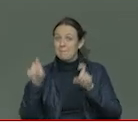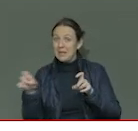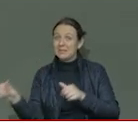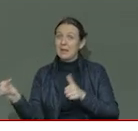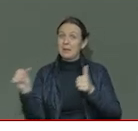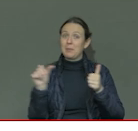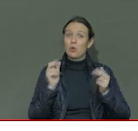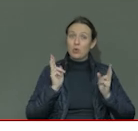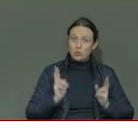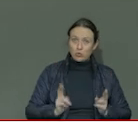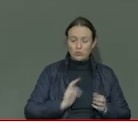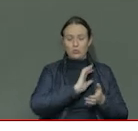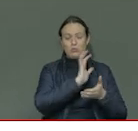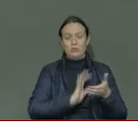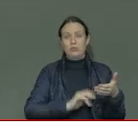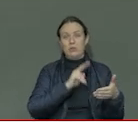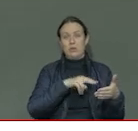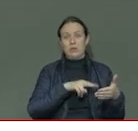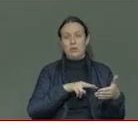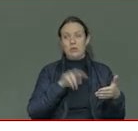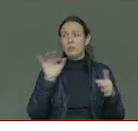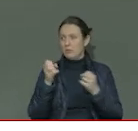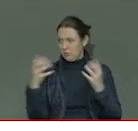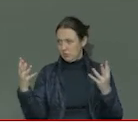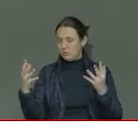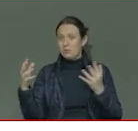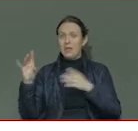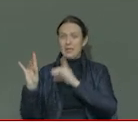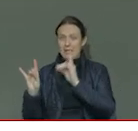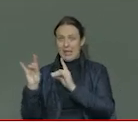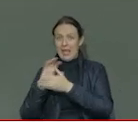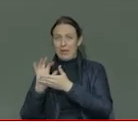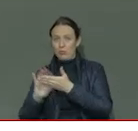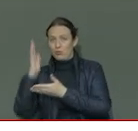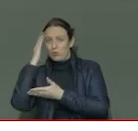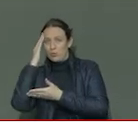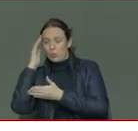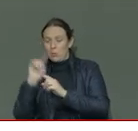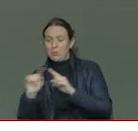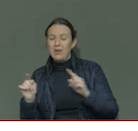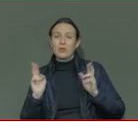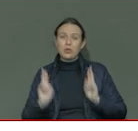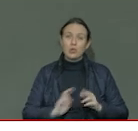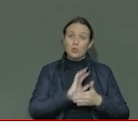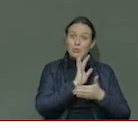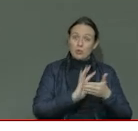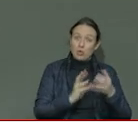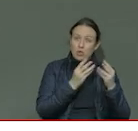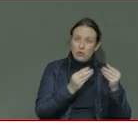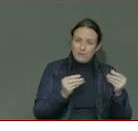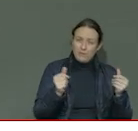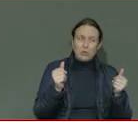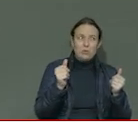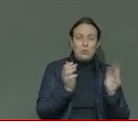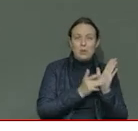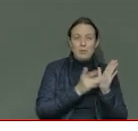story. Most learners know the animal story pretty well, but the human story is just a few pages. I'll tell you exactly, it's chapter